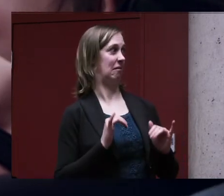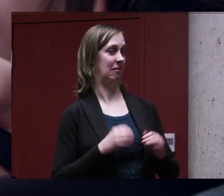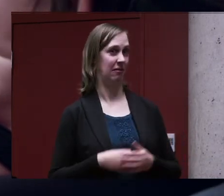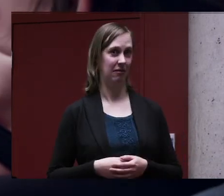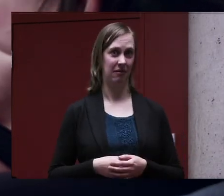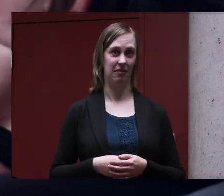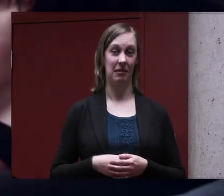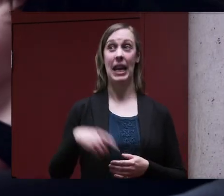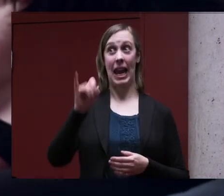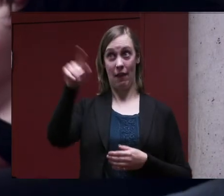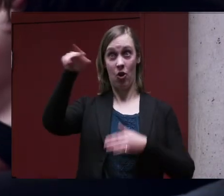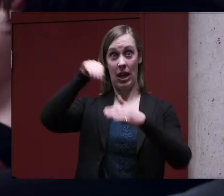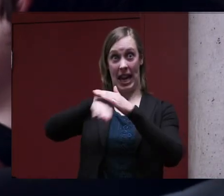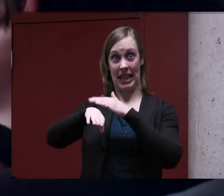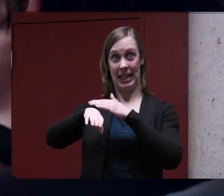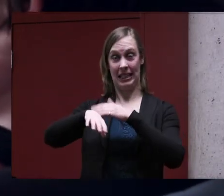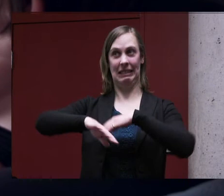if you do, please don't.